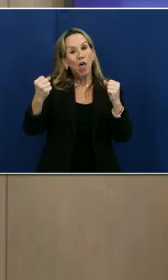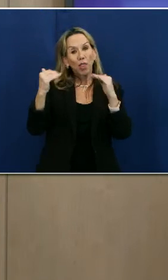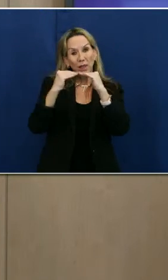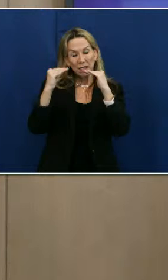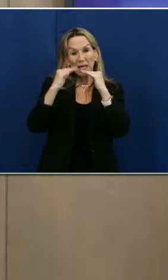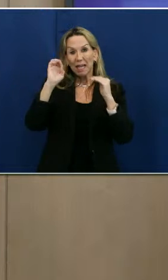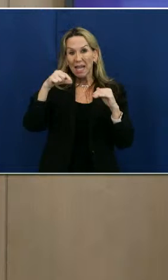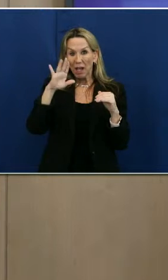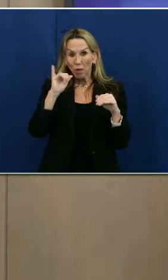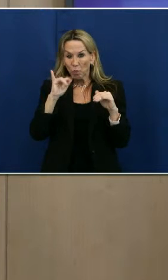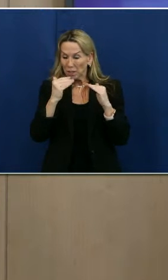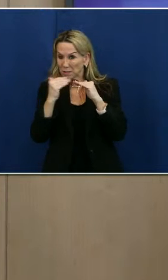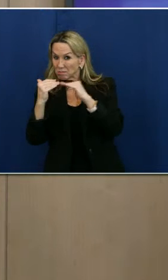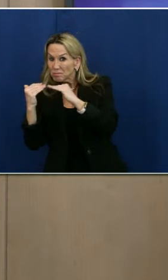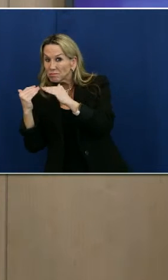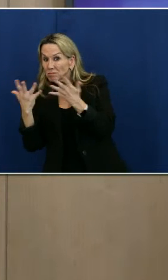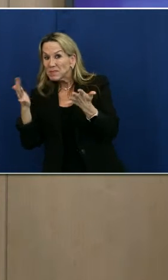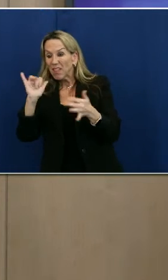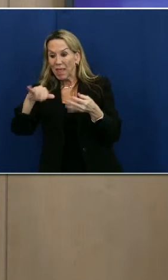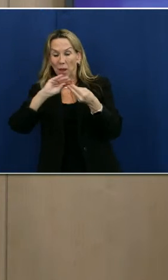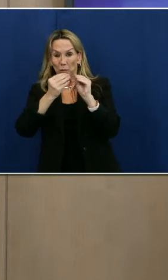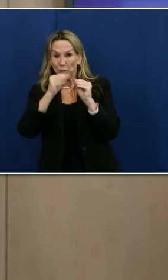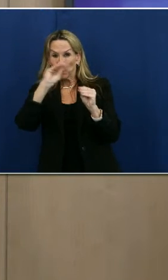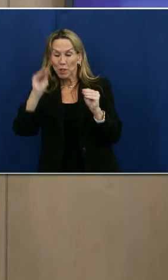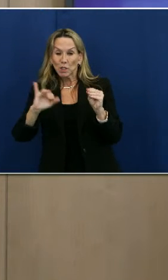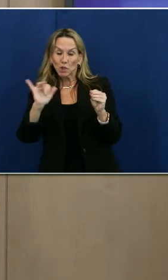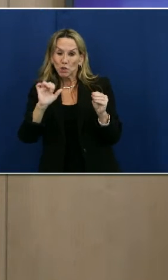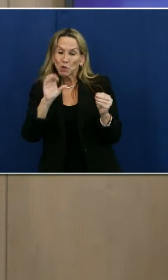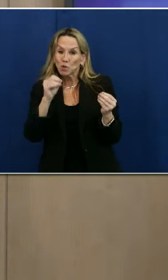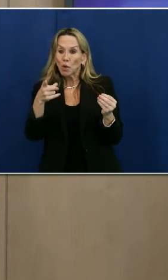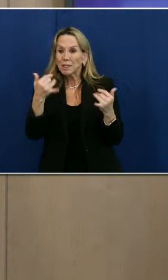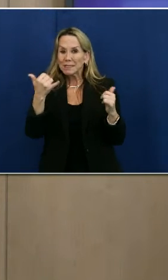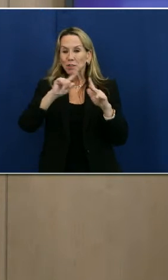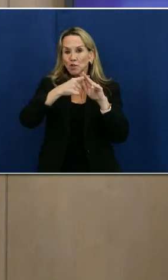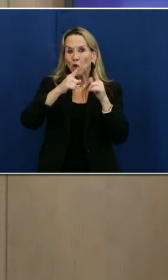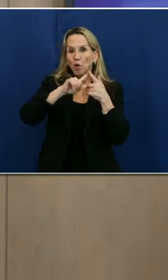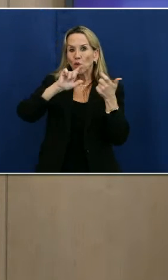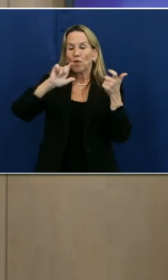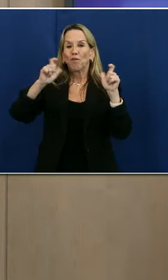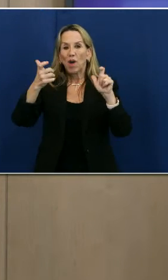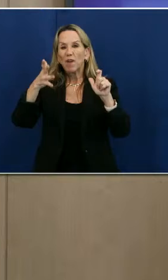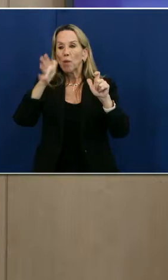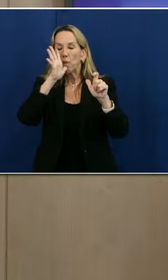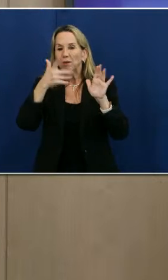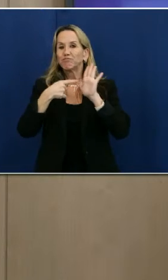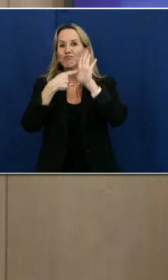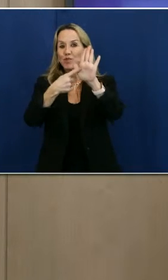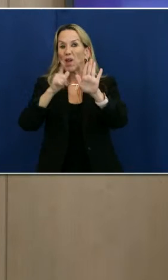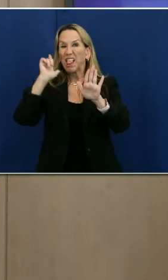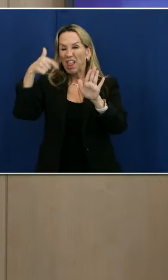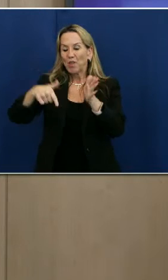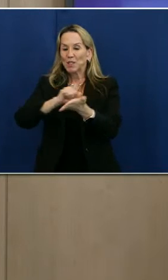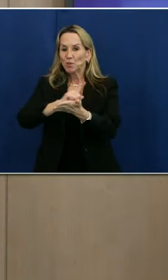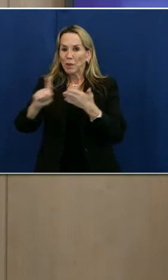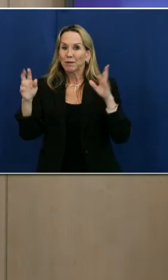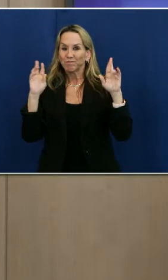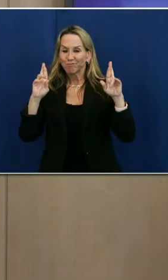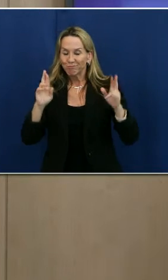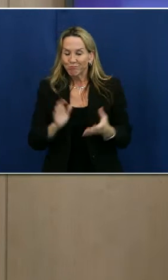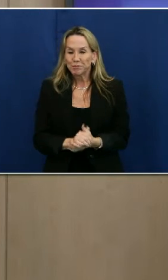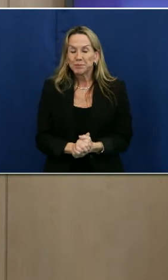various evolutions, and hopefully that will be unveiled later this week. And the good thing about the health